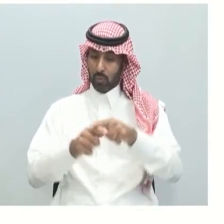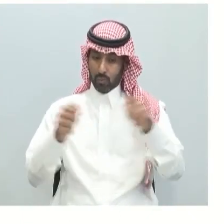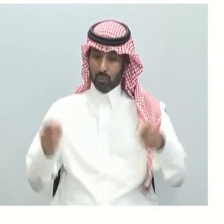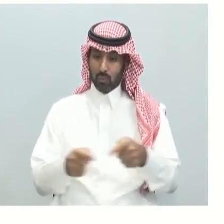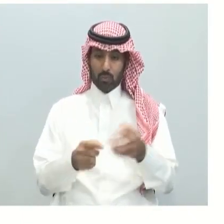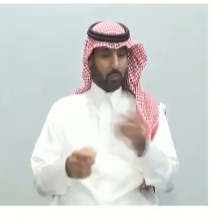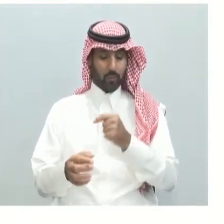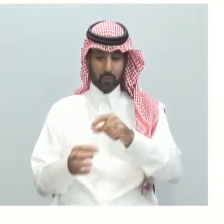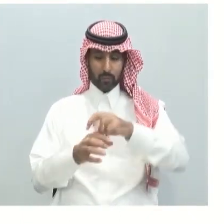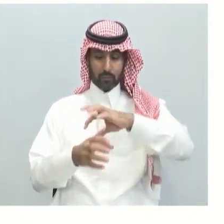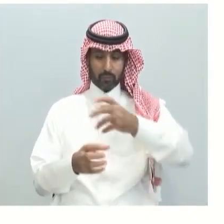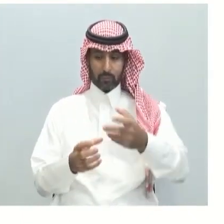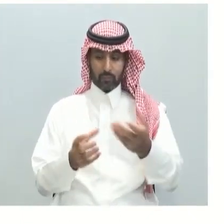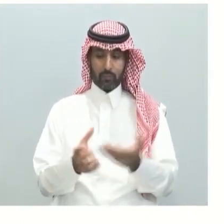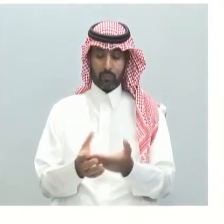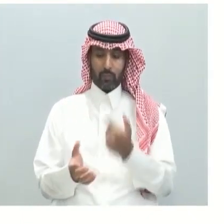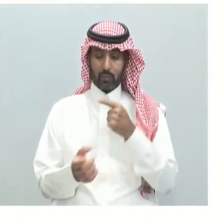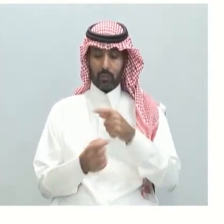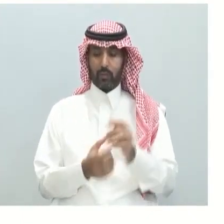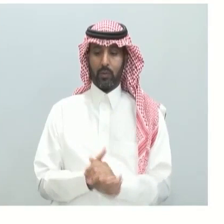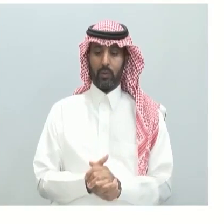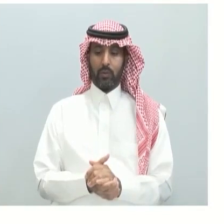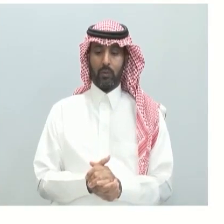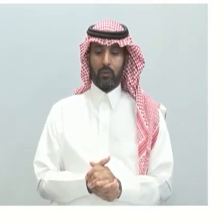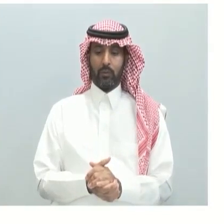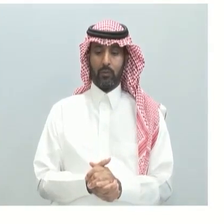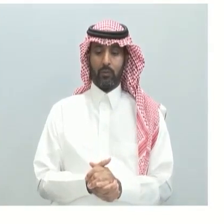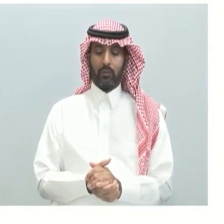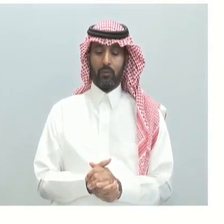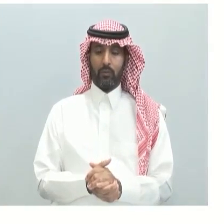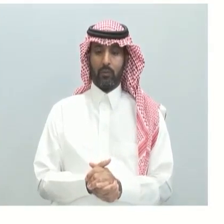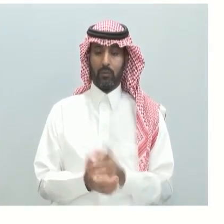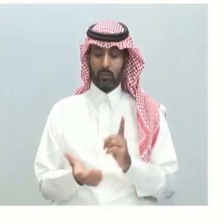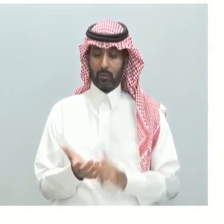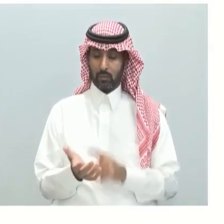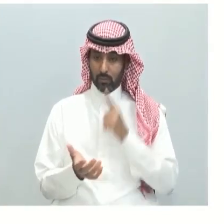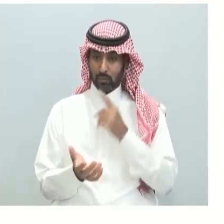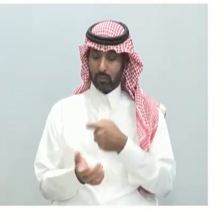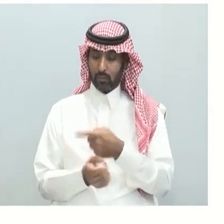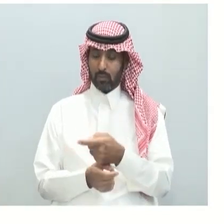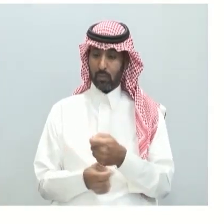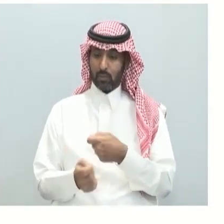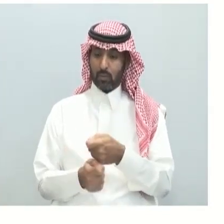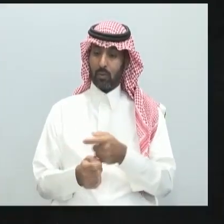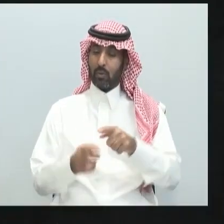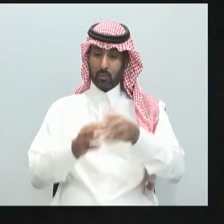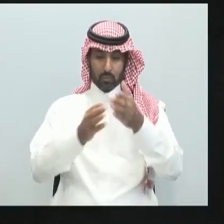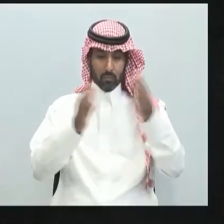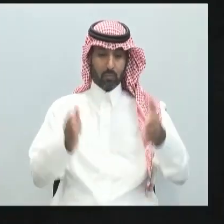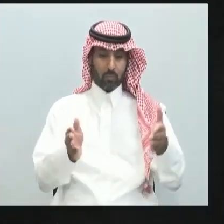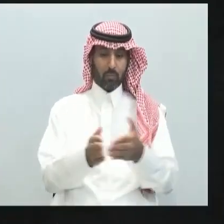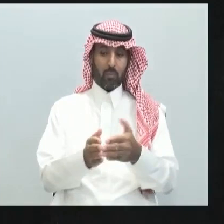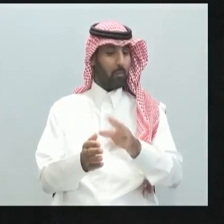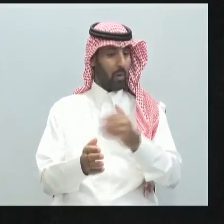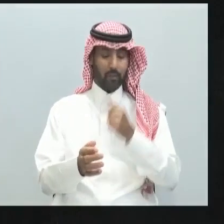or burlap bags and were free of packaging. So they decided to go to a place that there was no